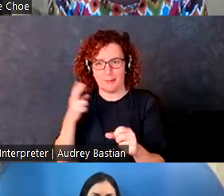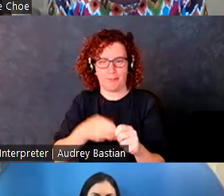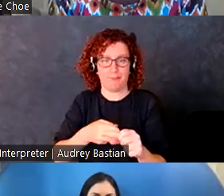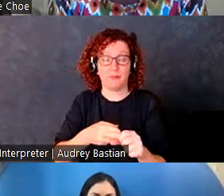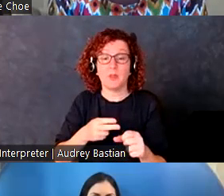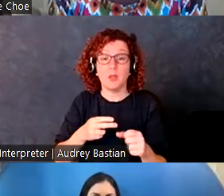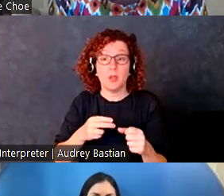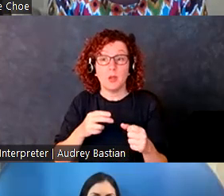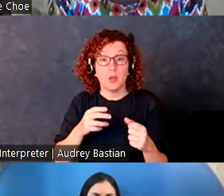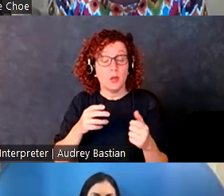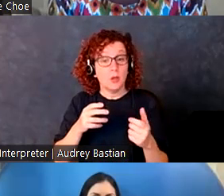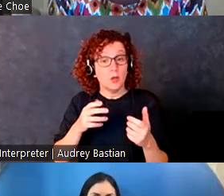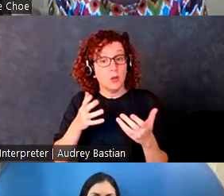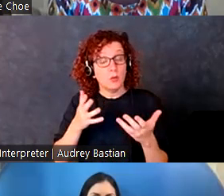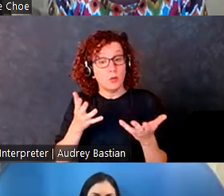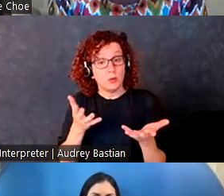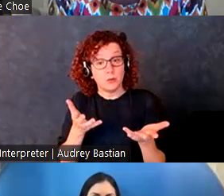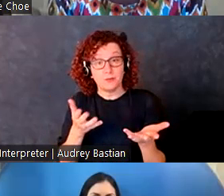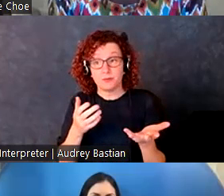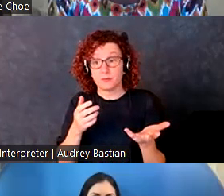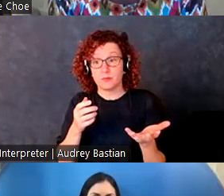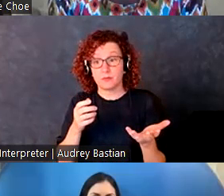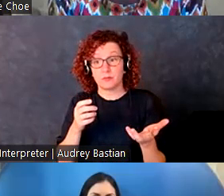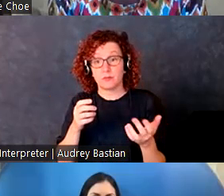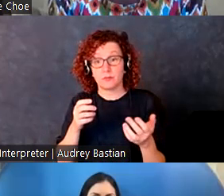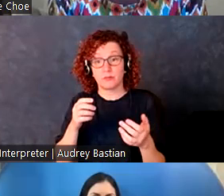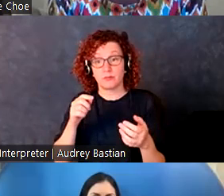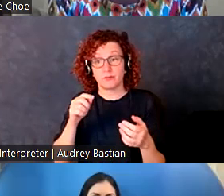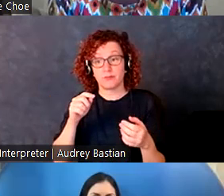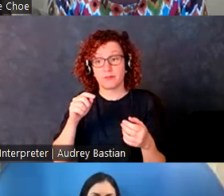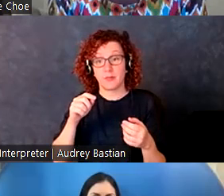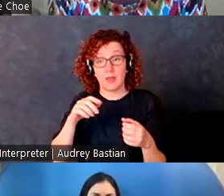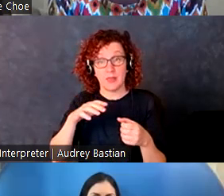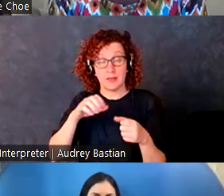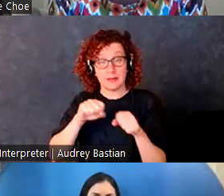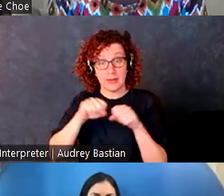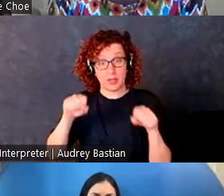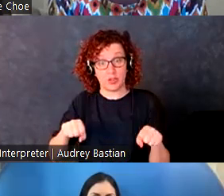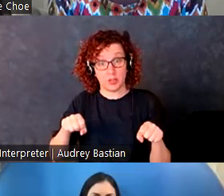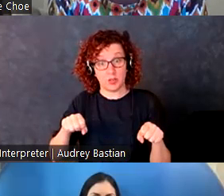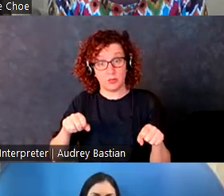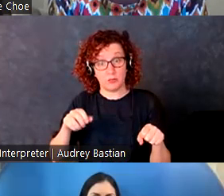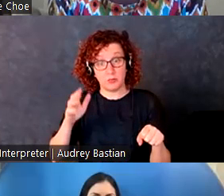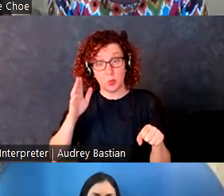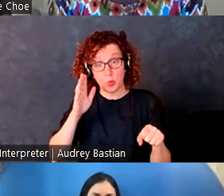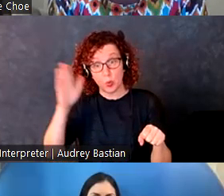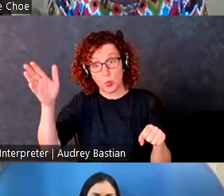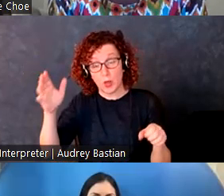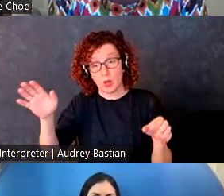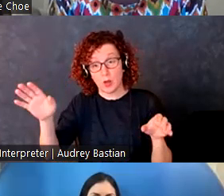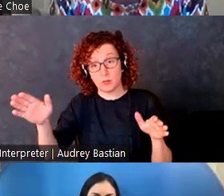there going to be plans to close off parts of the station? And if so, what is the expected time